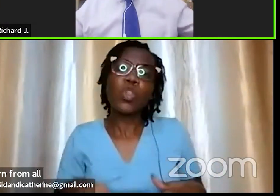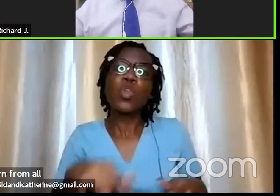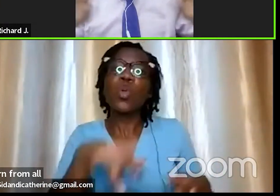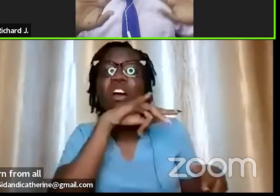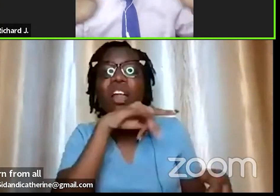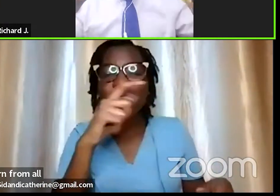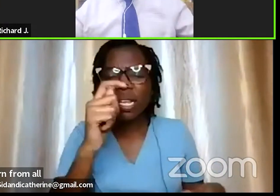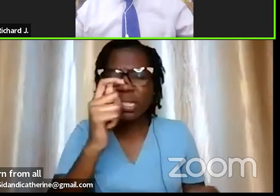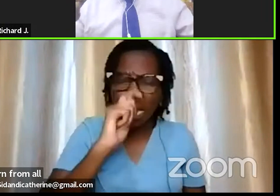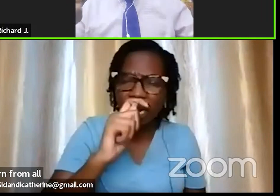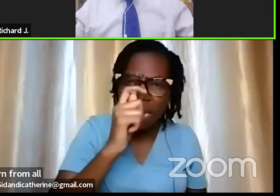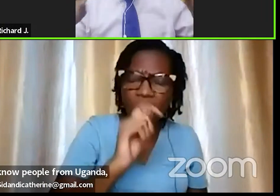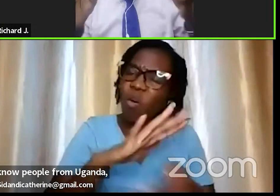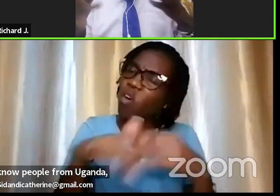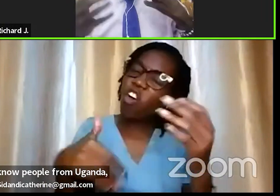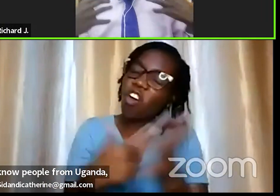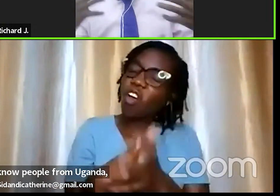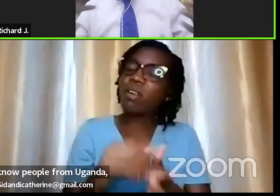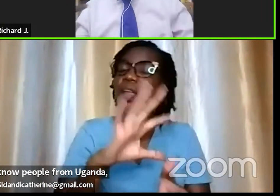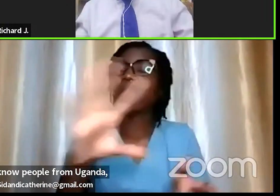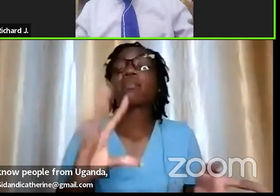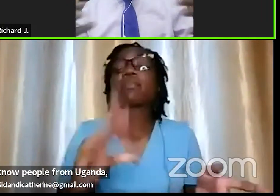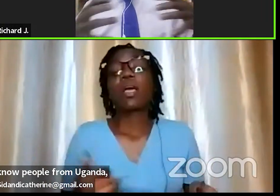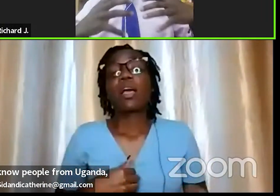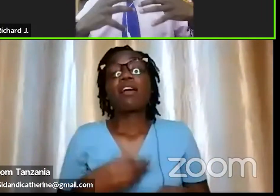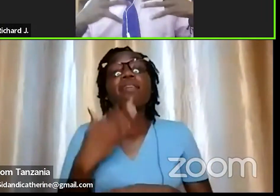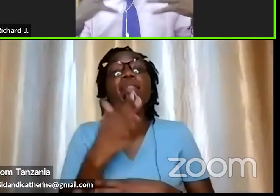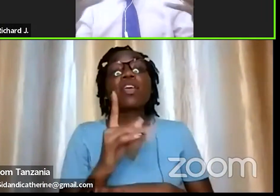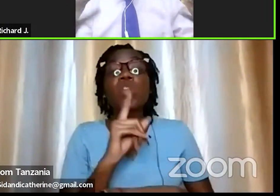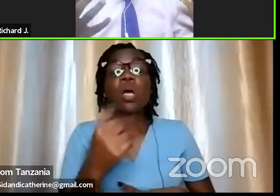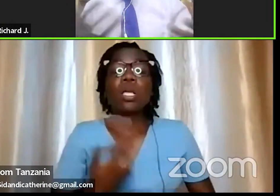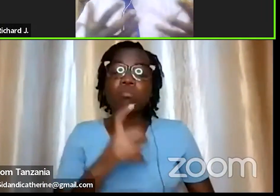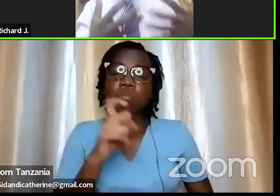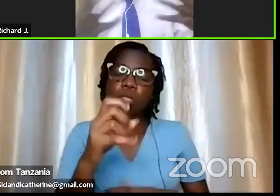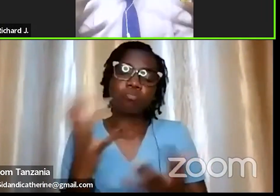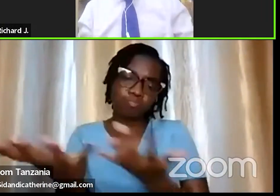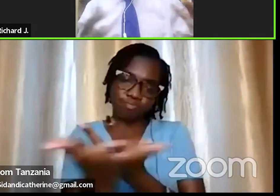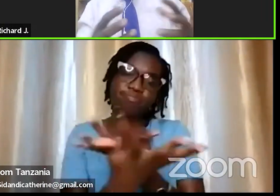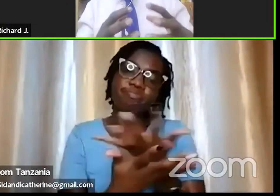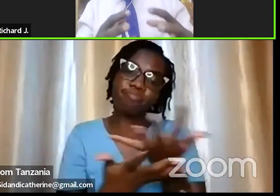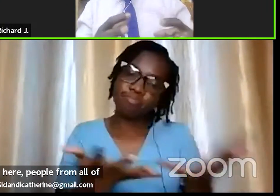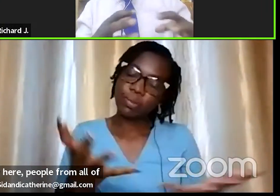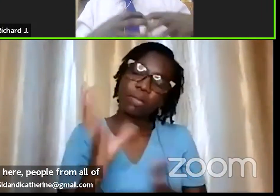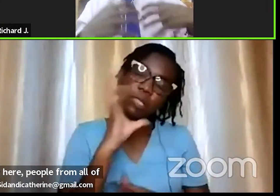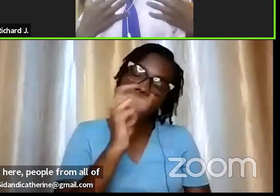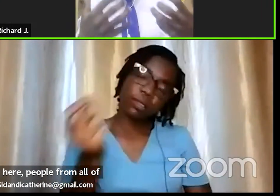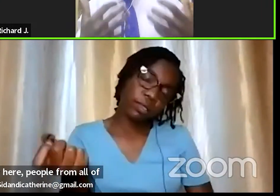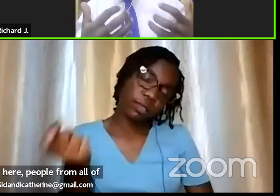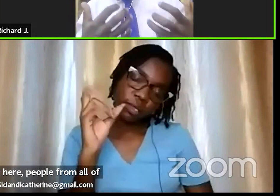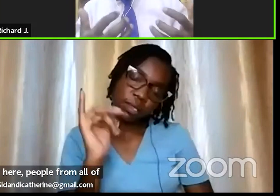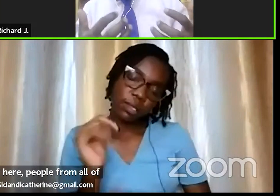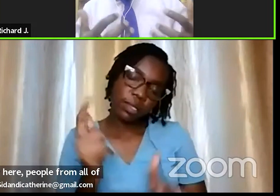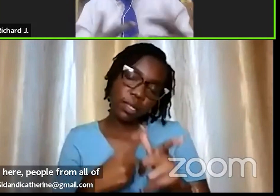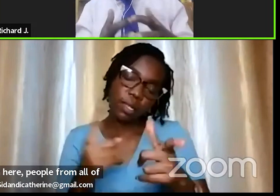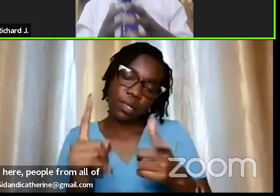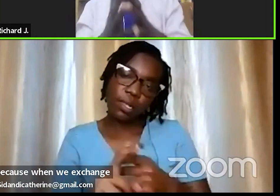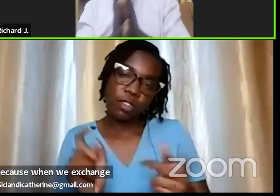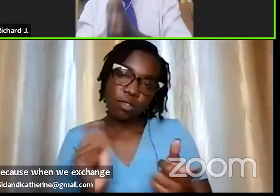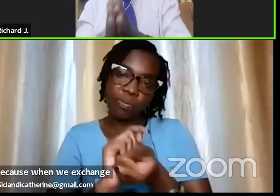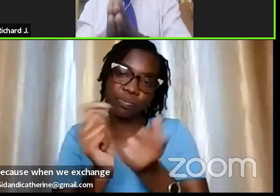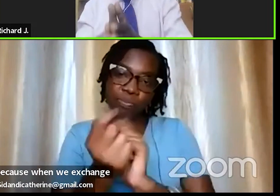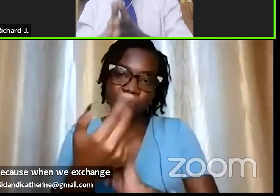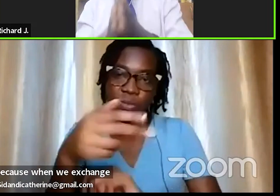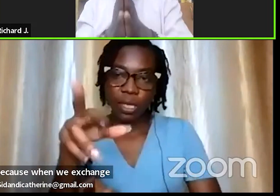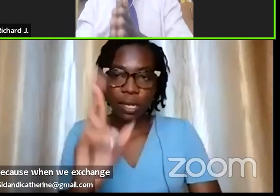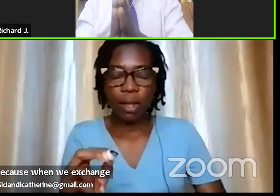Tanzania are here, people from all of Africa are here. Let us exchange, because when we exchange these misconceptions, we transform HR into